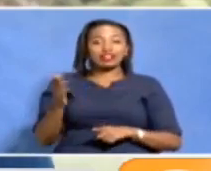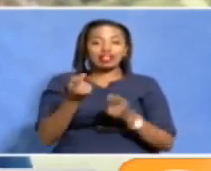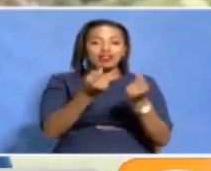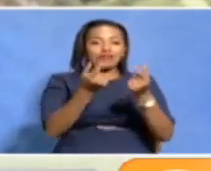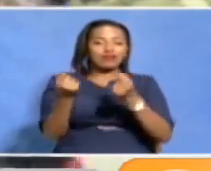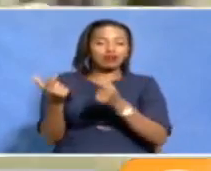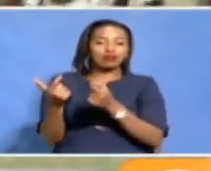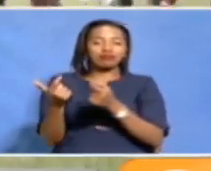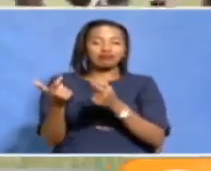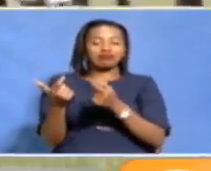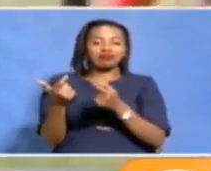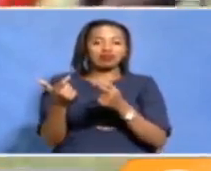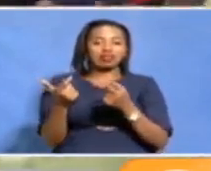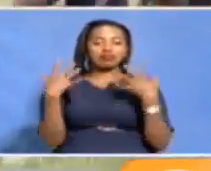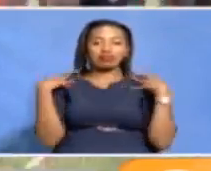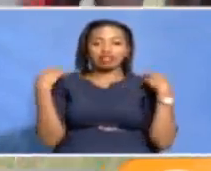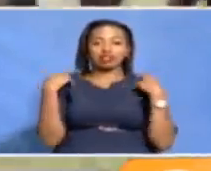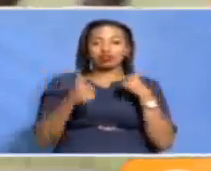small signings we've done.